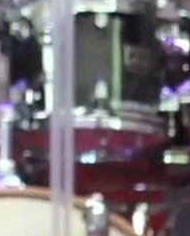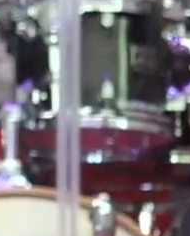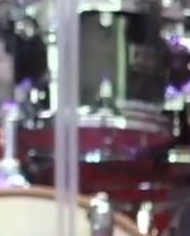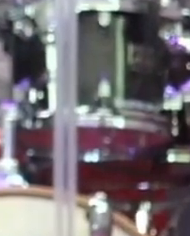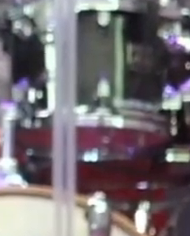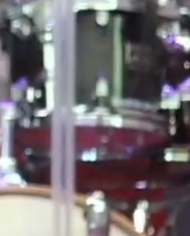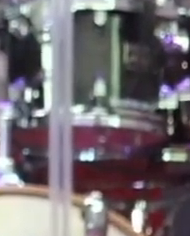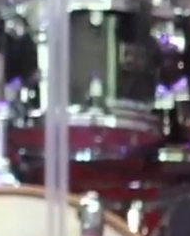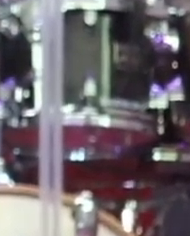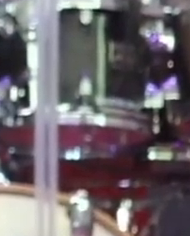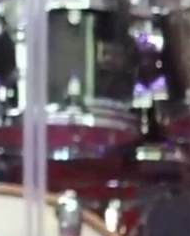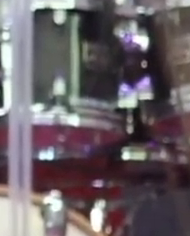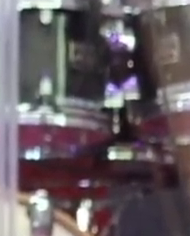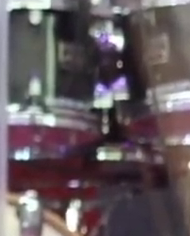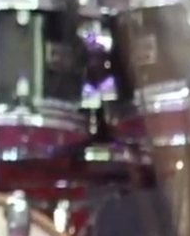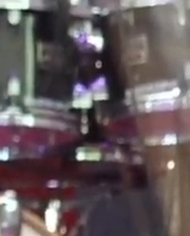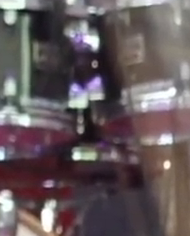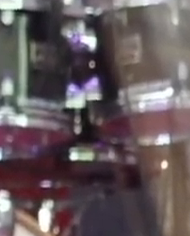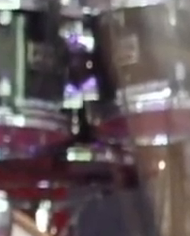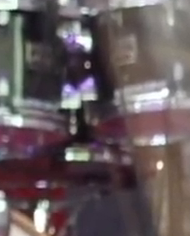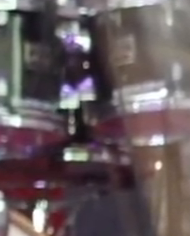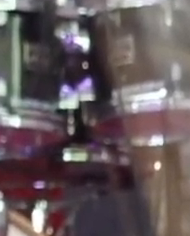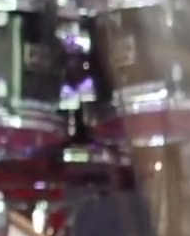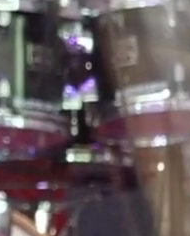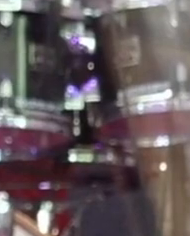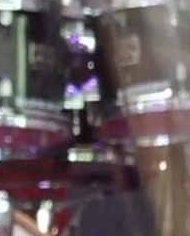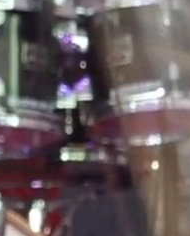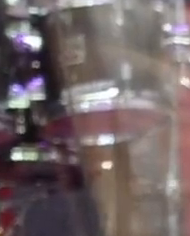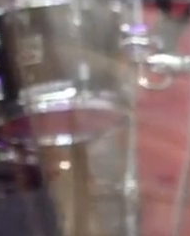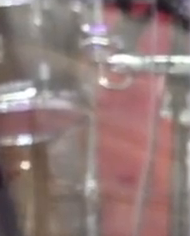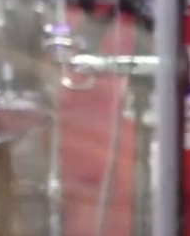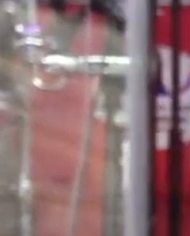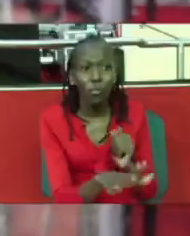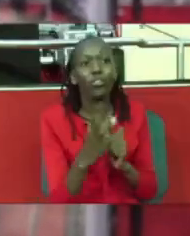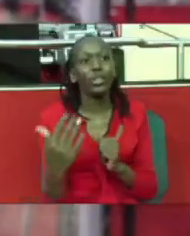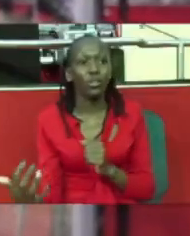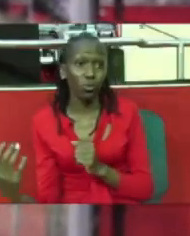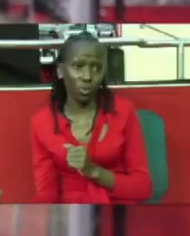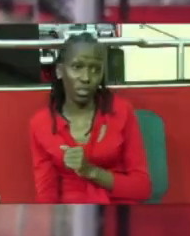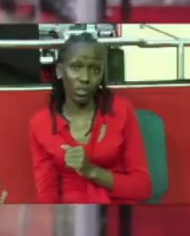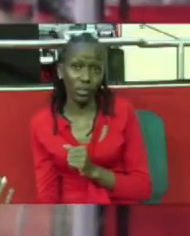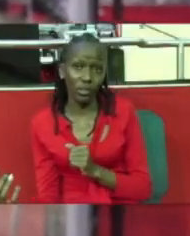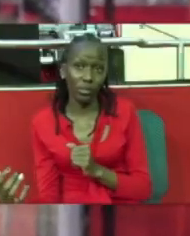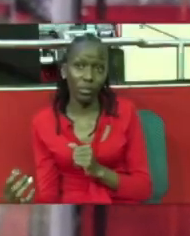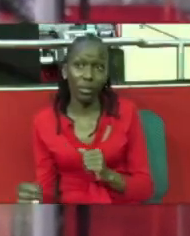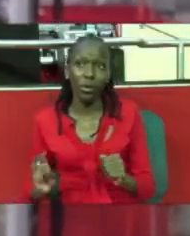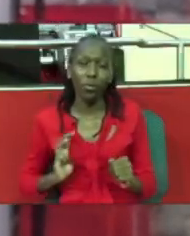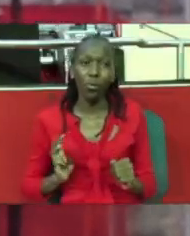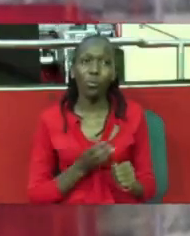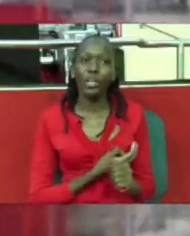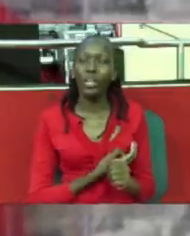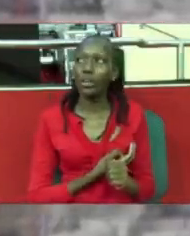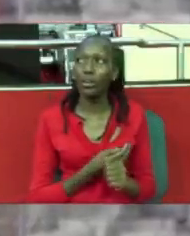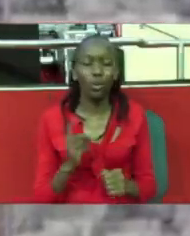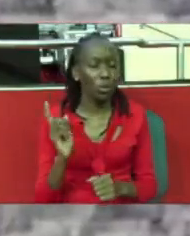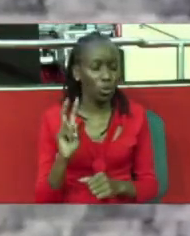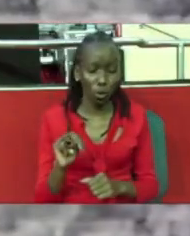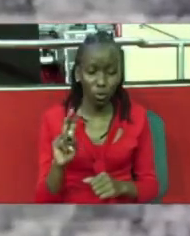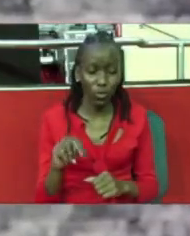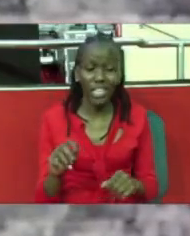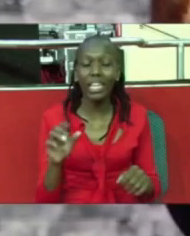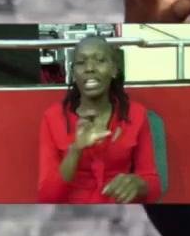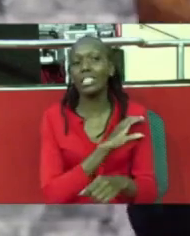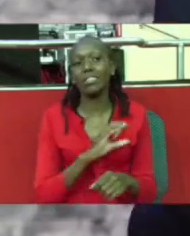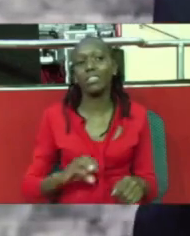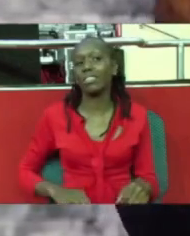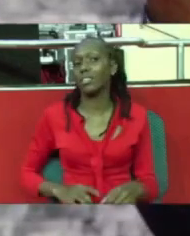with us the sons. Aliambiwa ajifungie pamoja na wanao. We are not going to be mean Christians. Hatujakuwa wa Kristo wa myself.